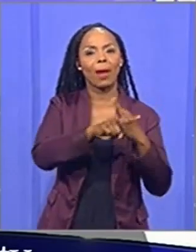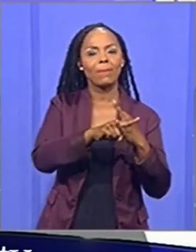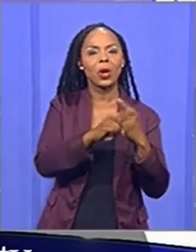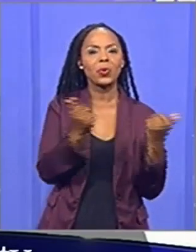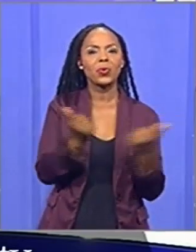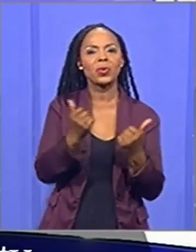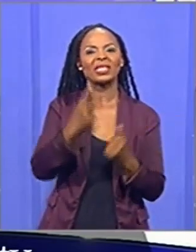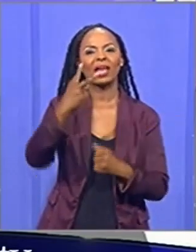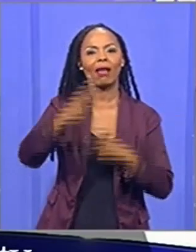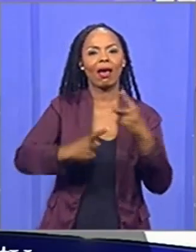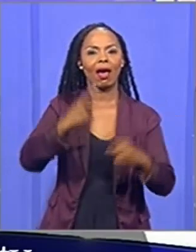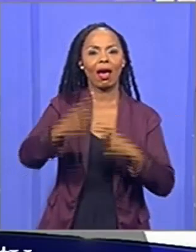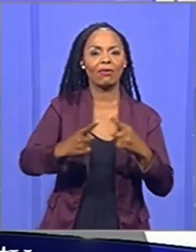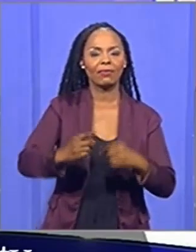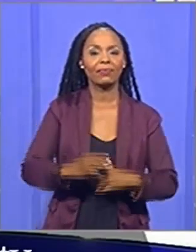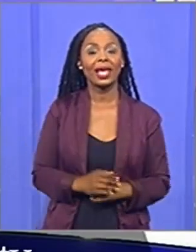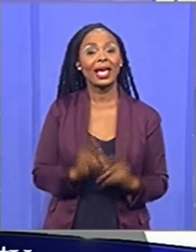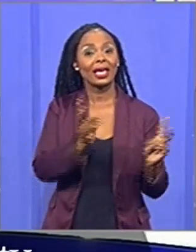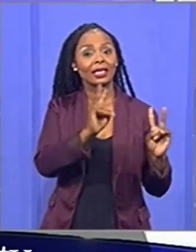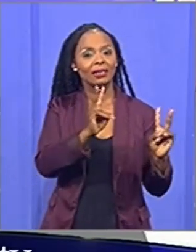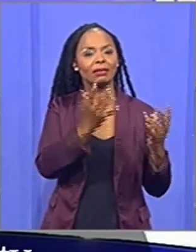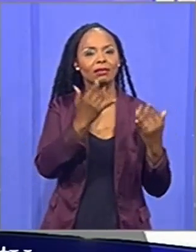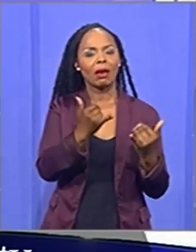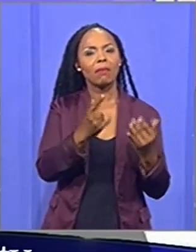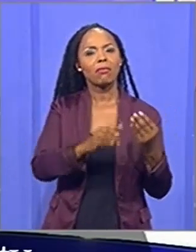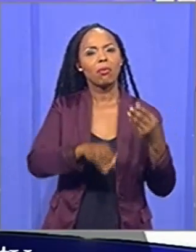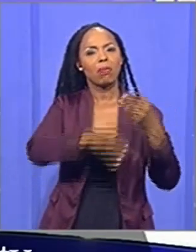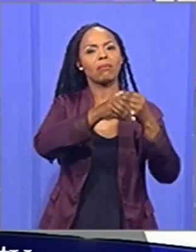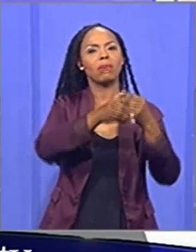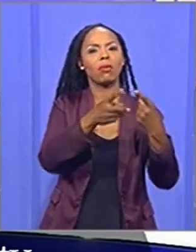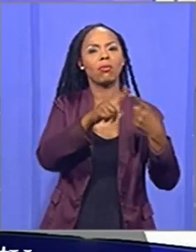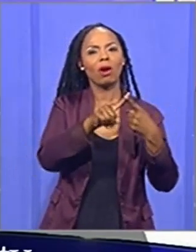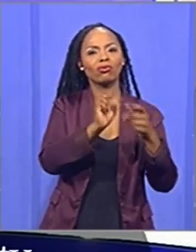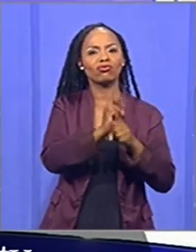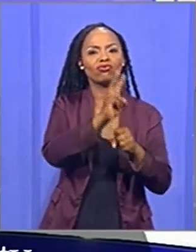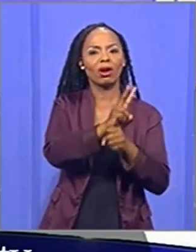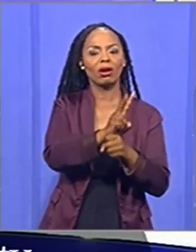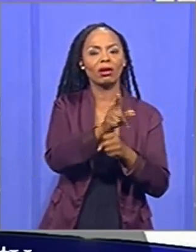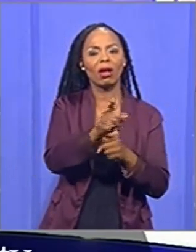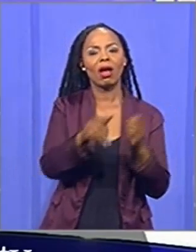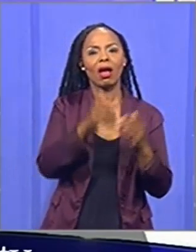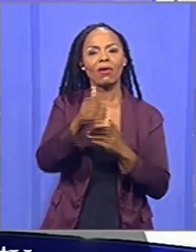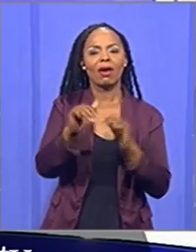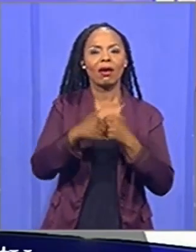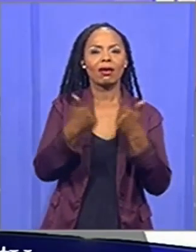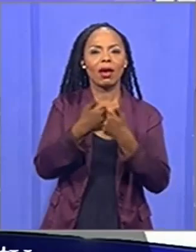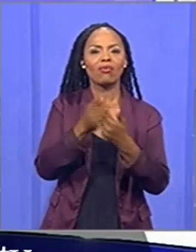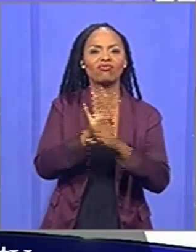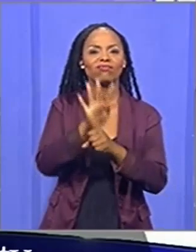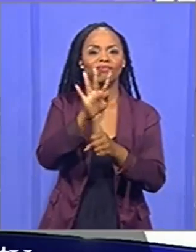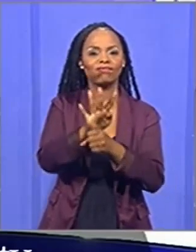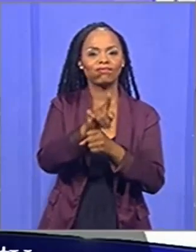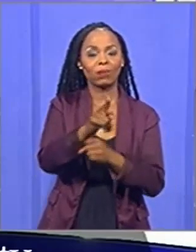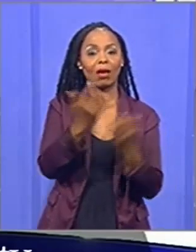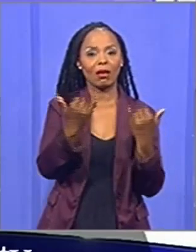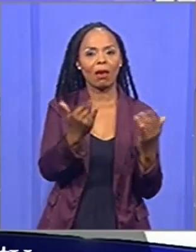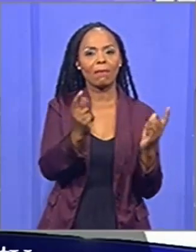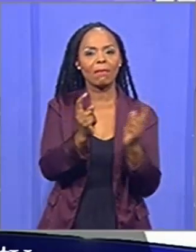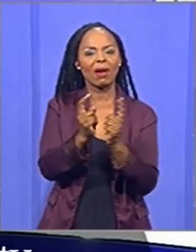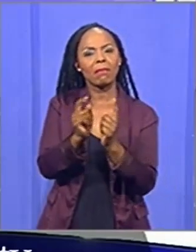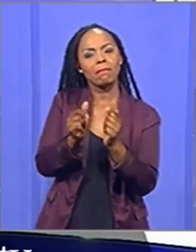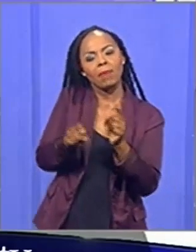ya bobedi. Gabjale Chiefs e kgobokeditše dintlha tše 20 morago ga dipapadi tše 14 gomme e šiwa